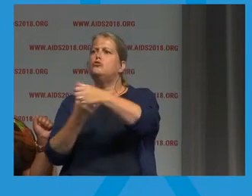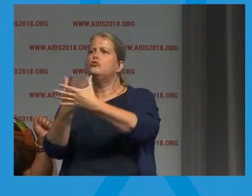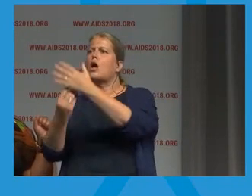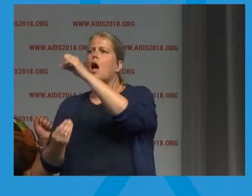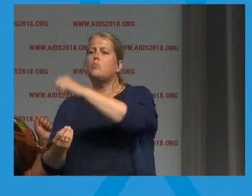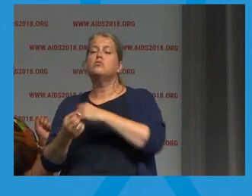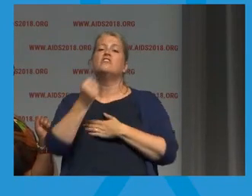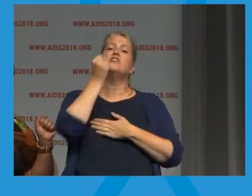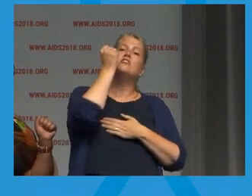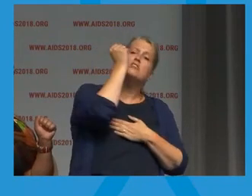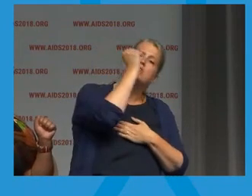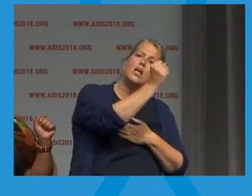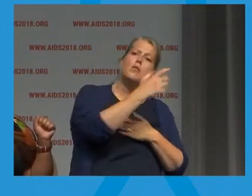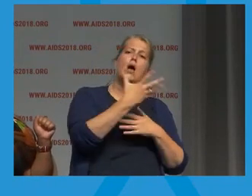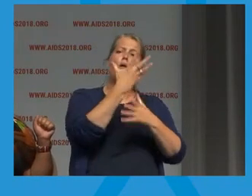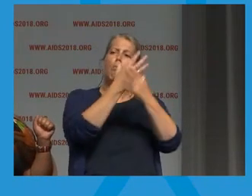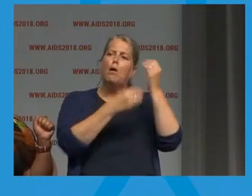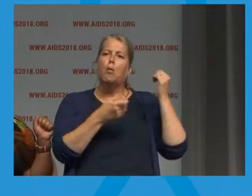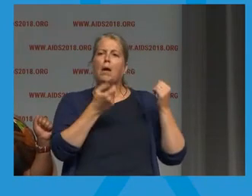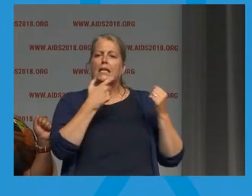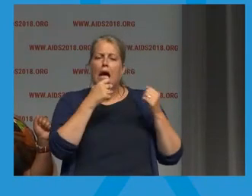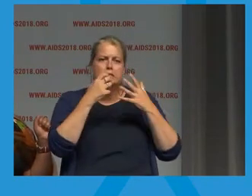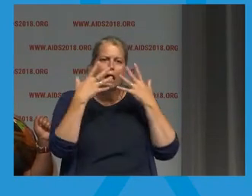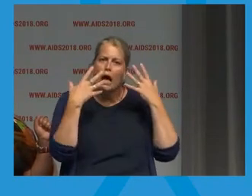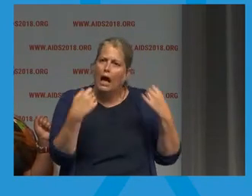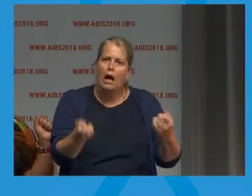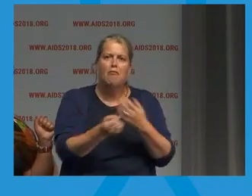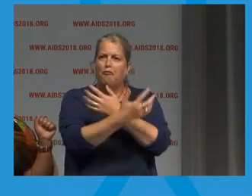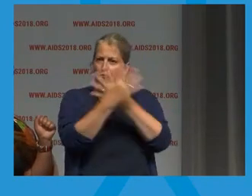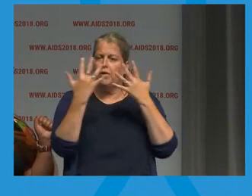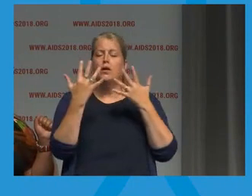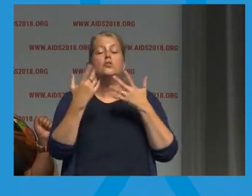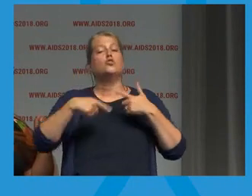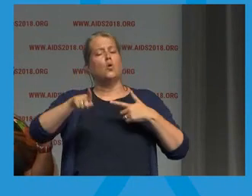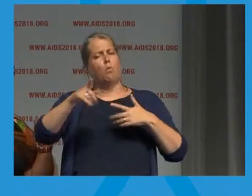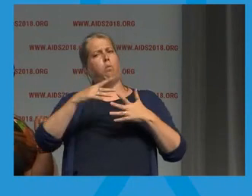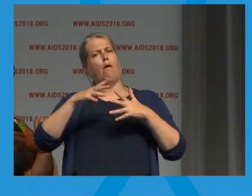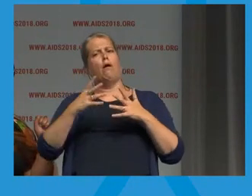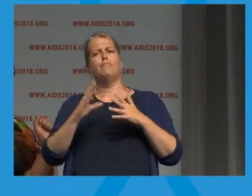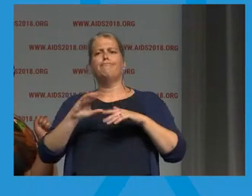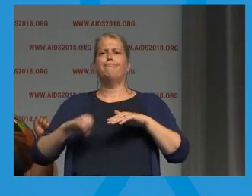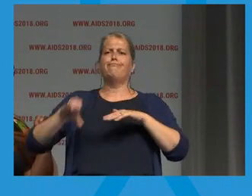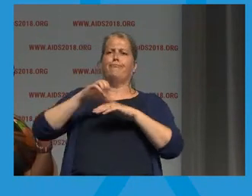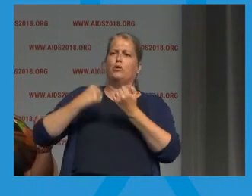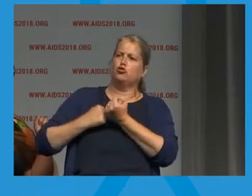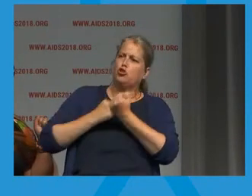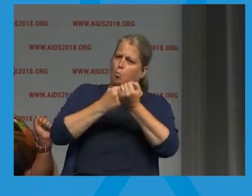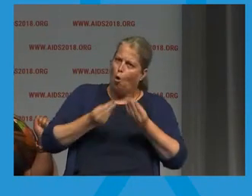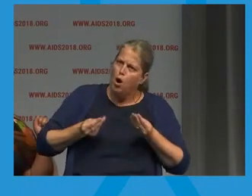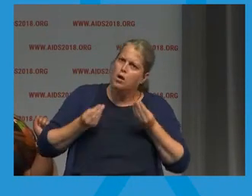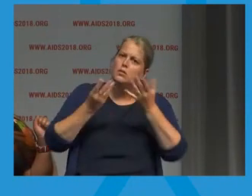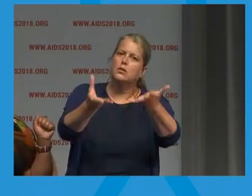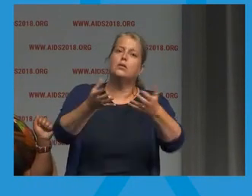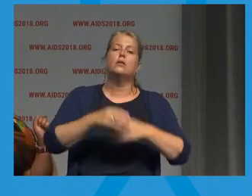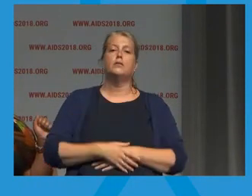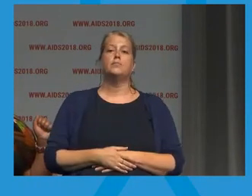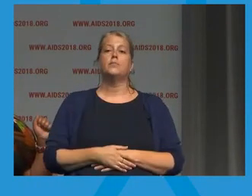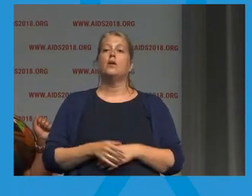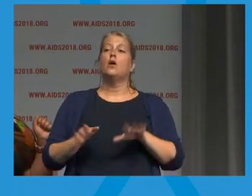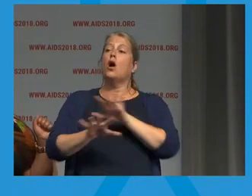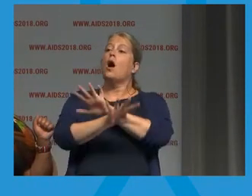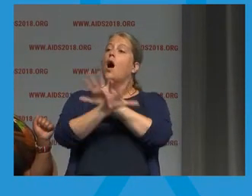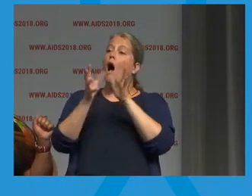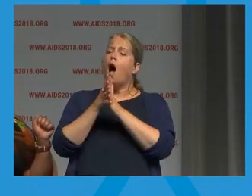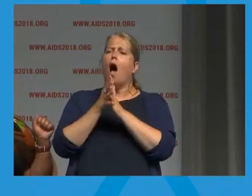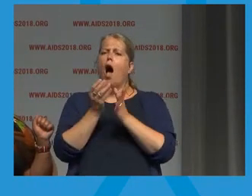and discrimination. With extra support, we can help make sure that all package of social of the